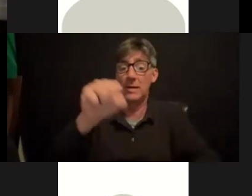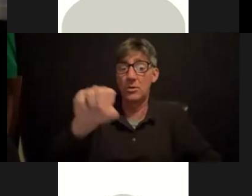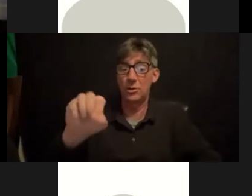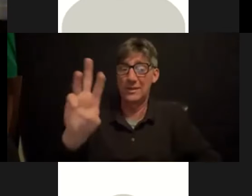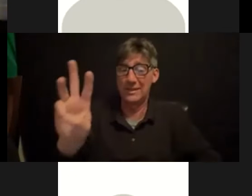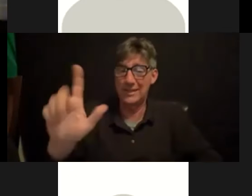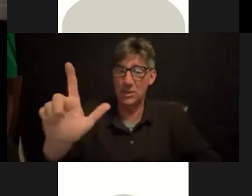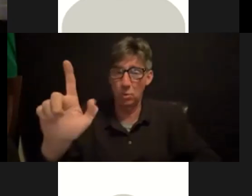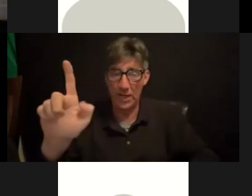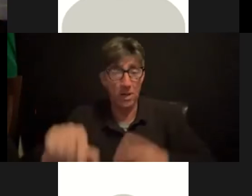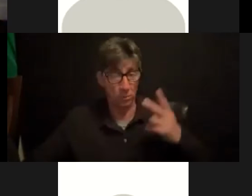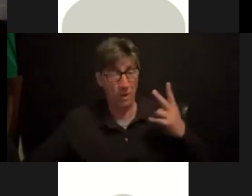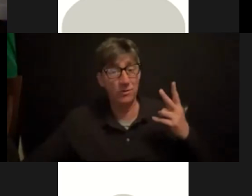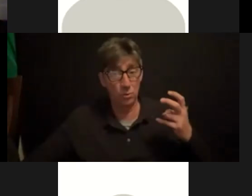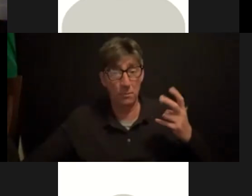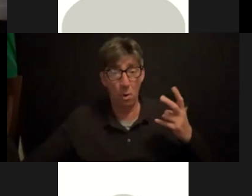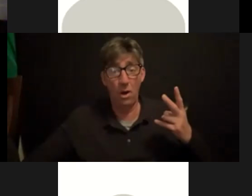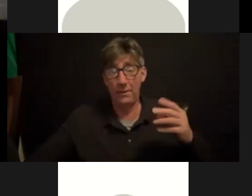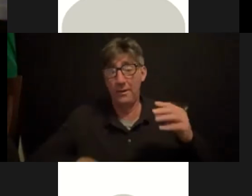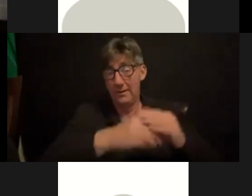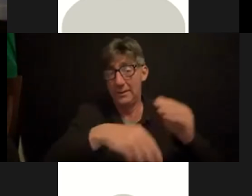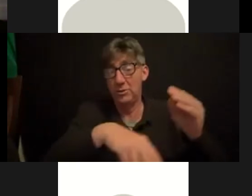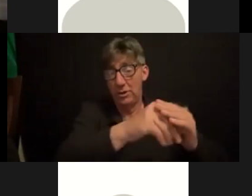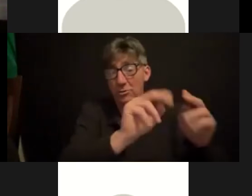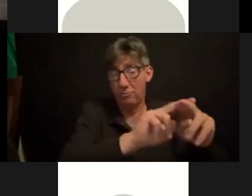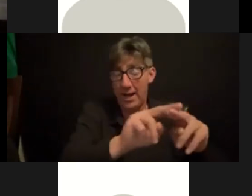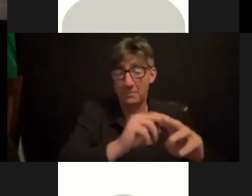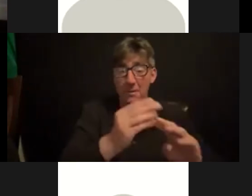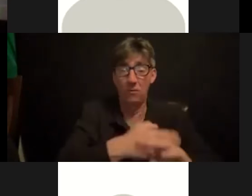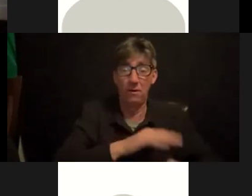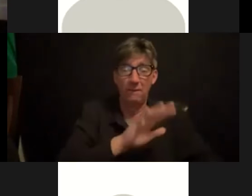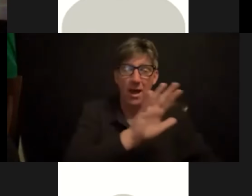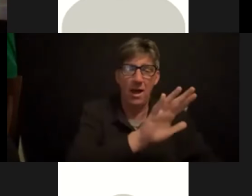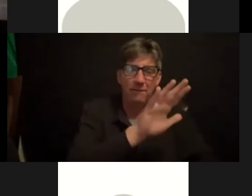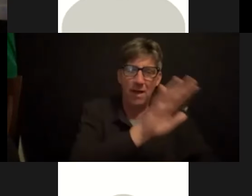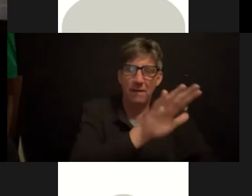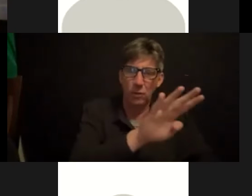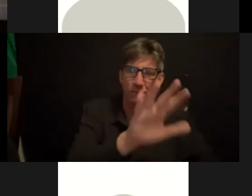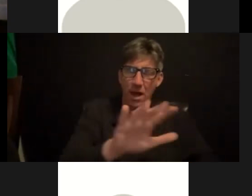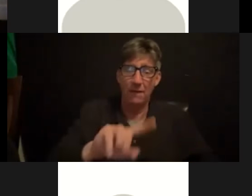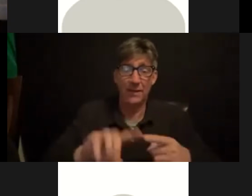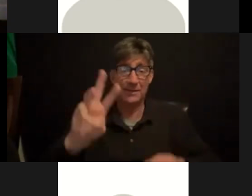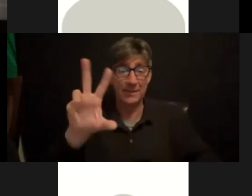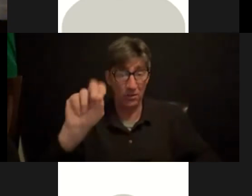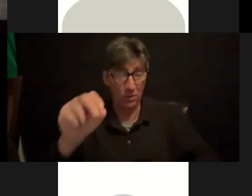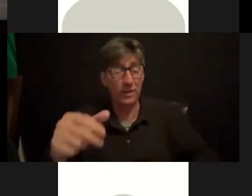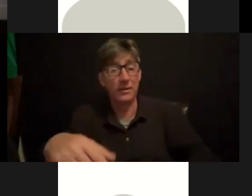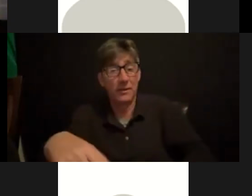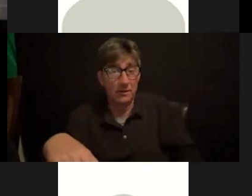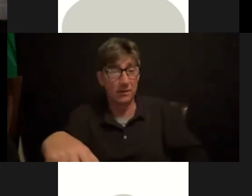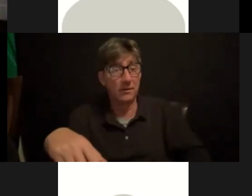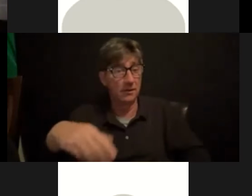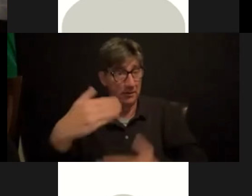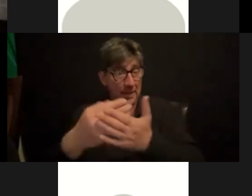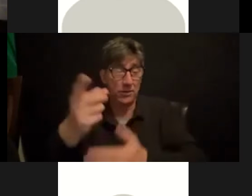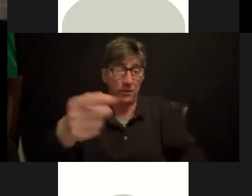get in between 5:45 and 6:30 in the morning with the new schedules. And that which start